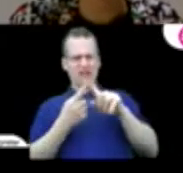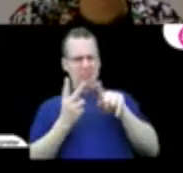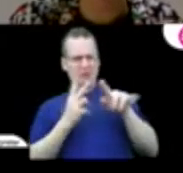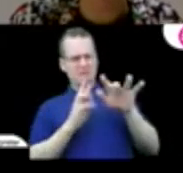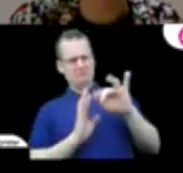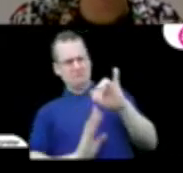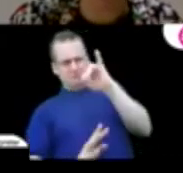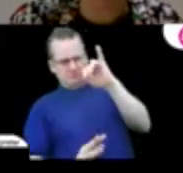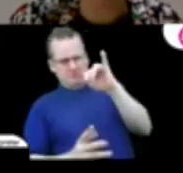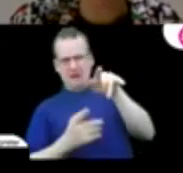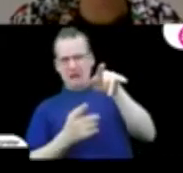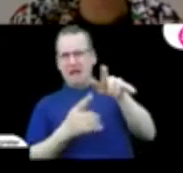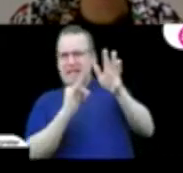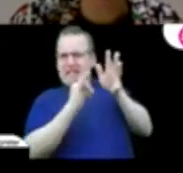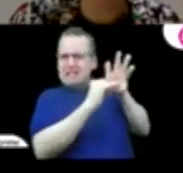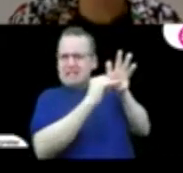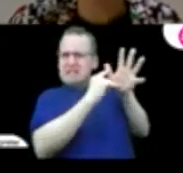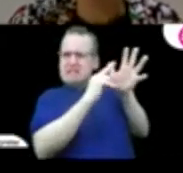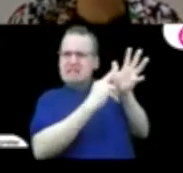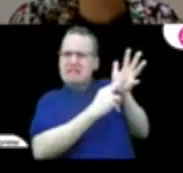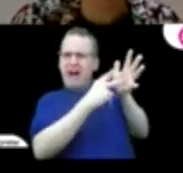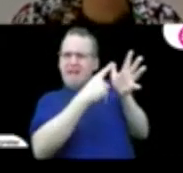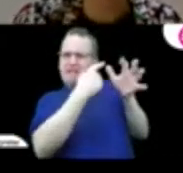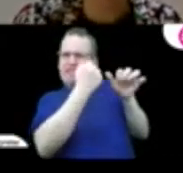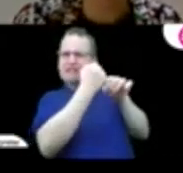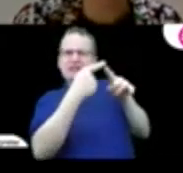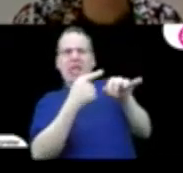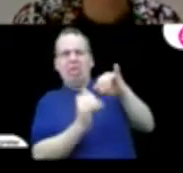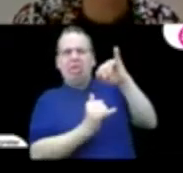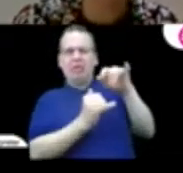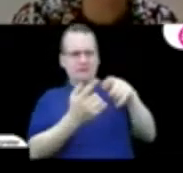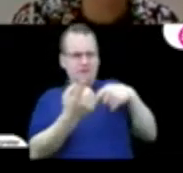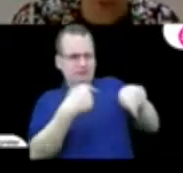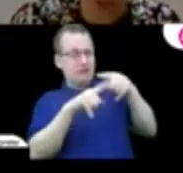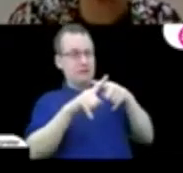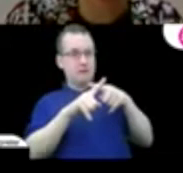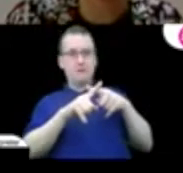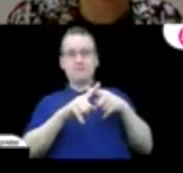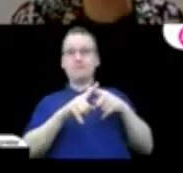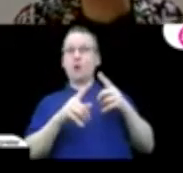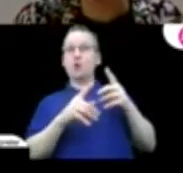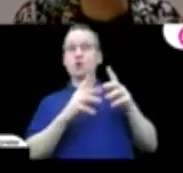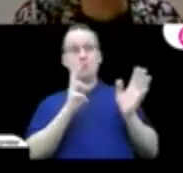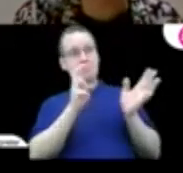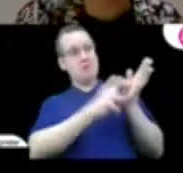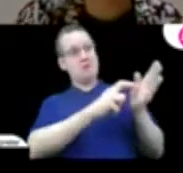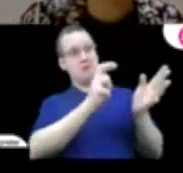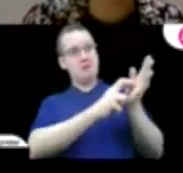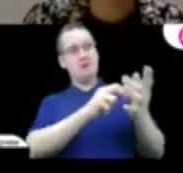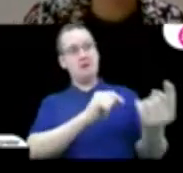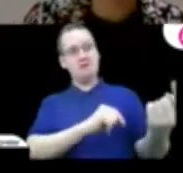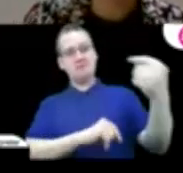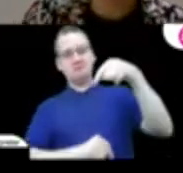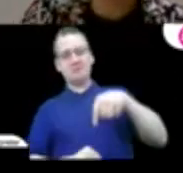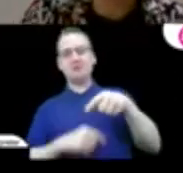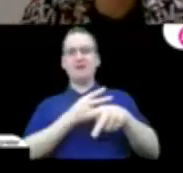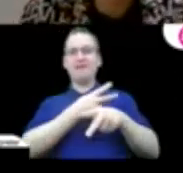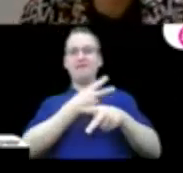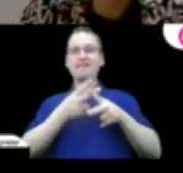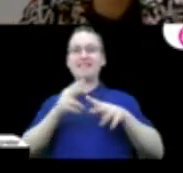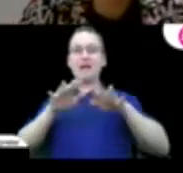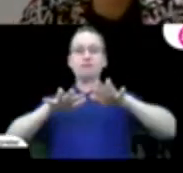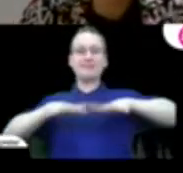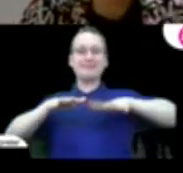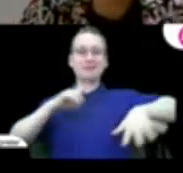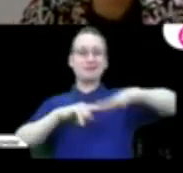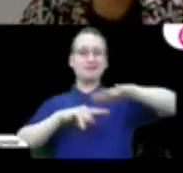read about in the papers. A number of Zulu people were contracted to tour Britain. They